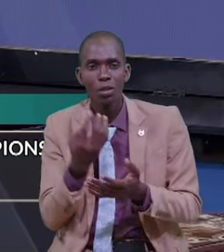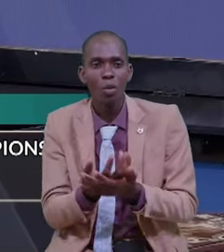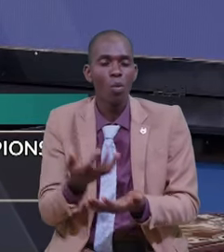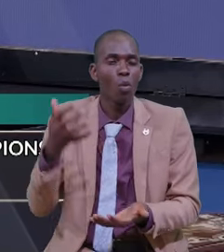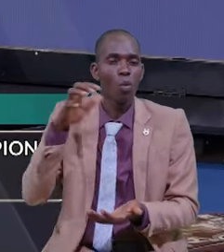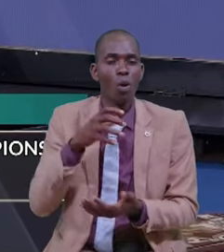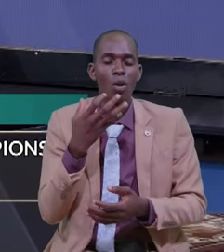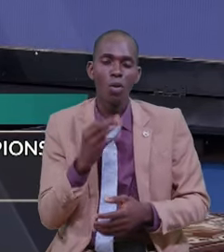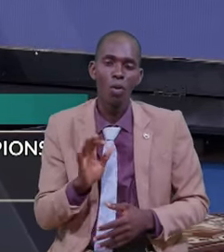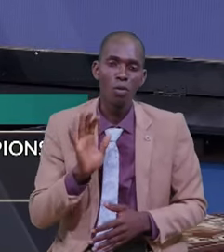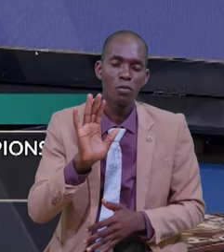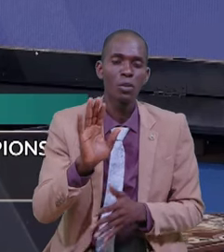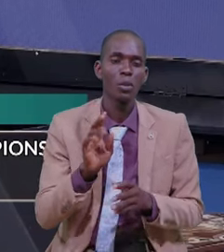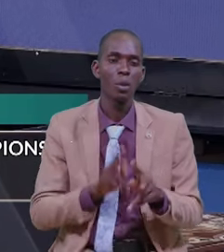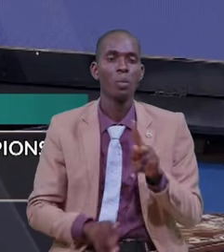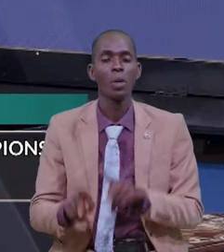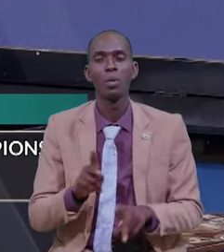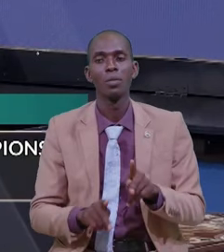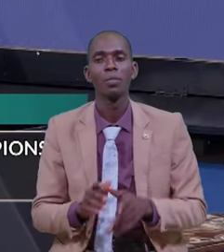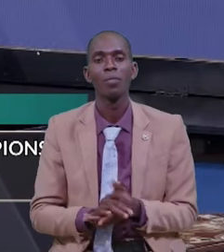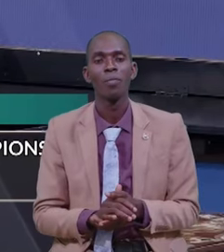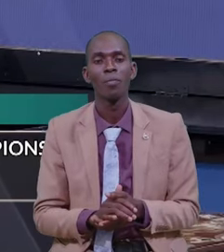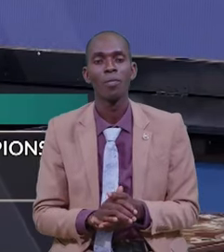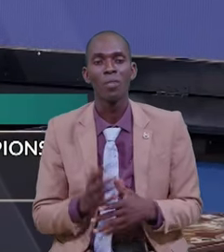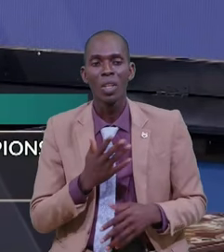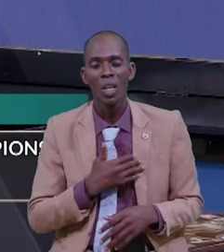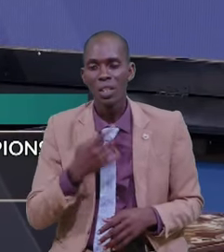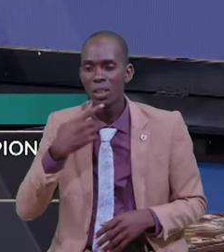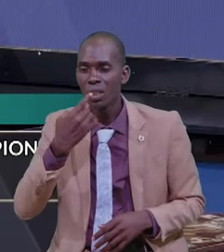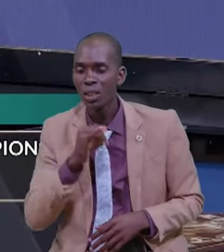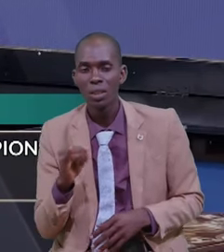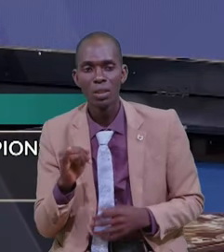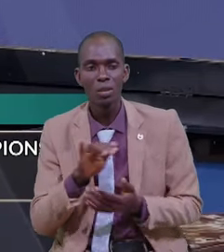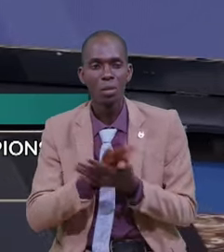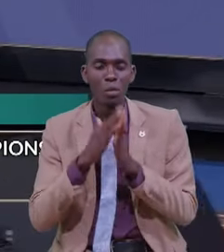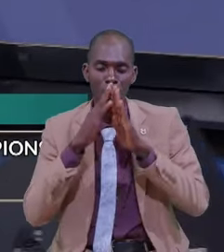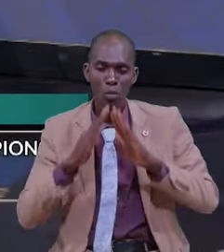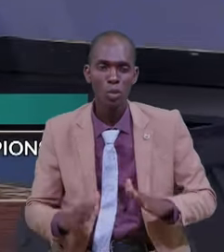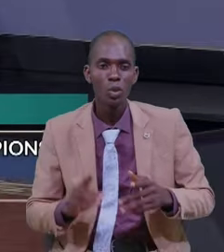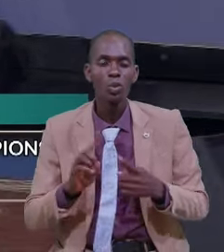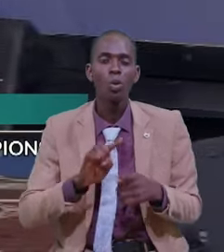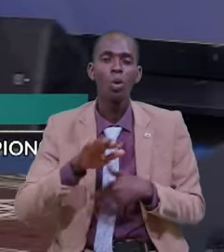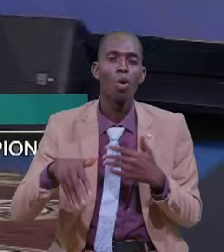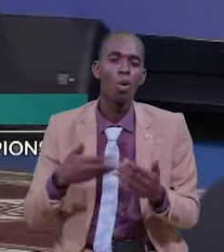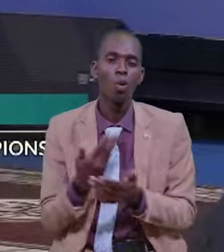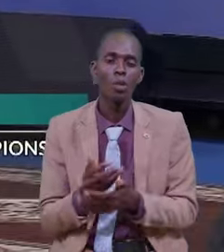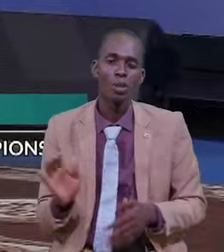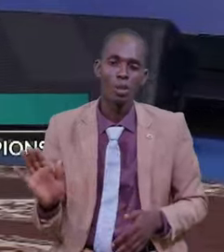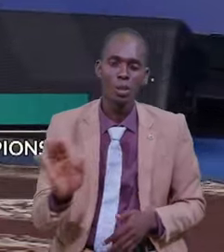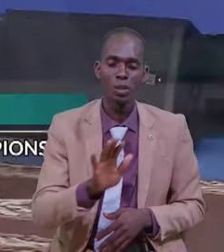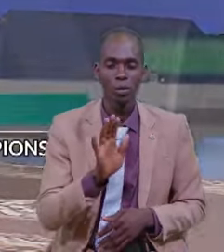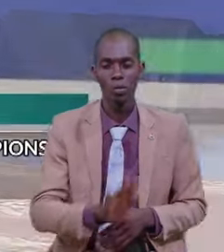of his people, and speaking peace to all his